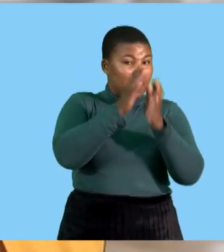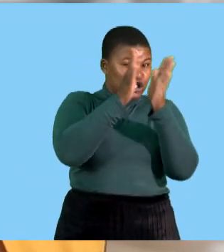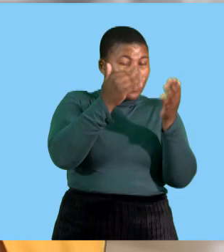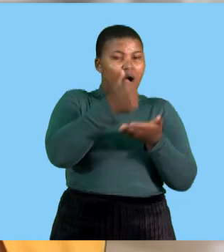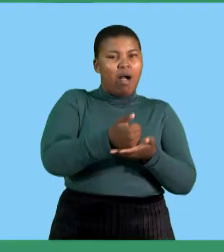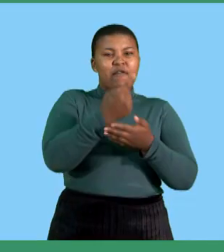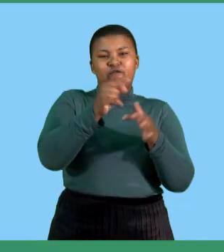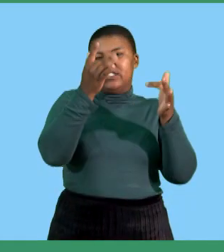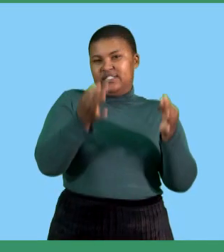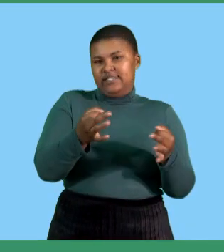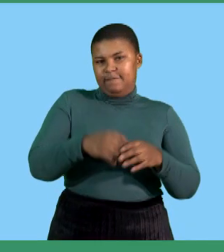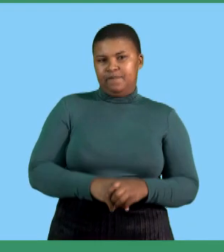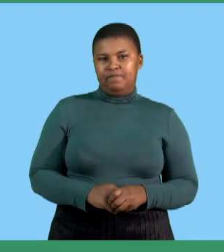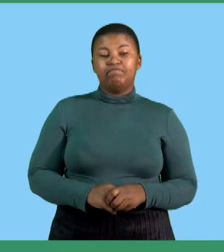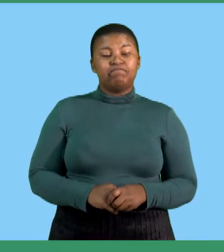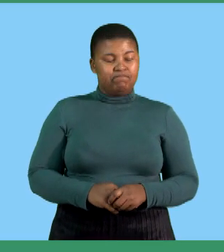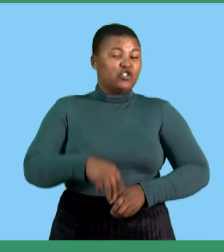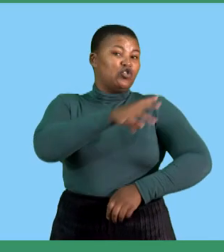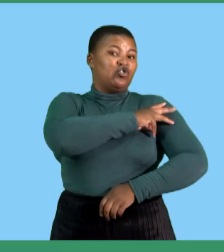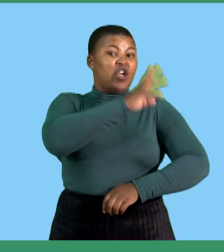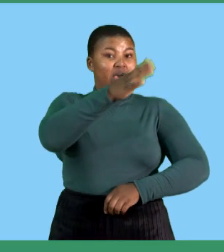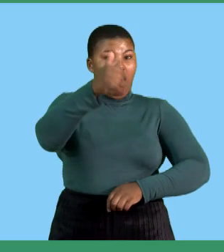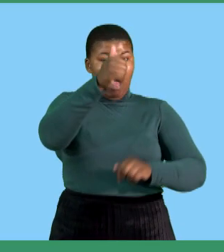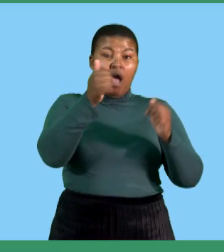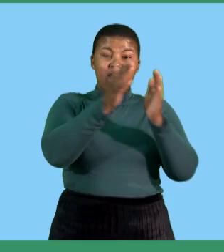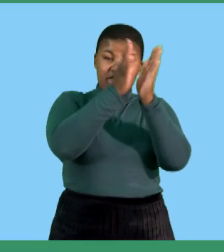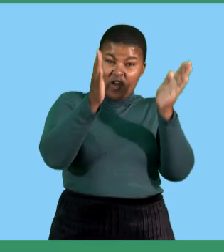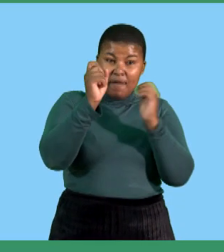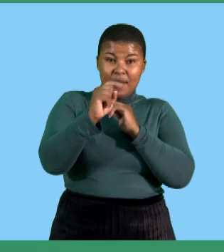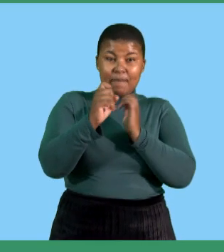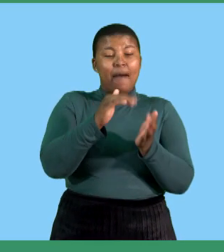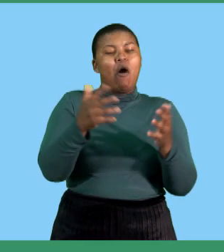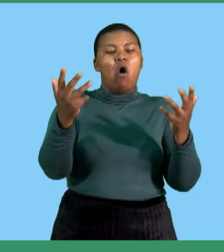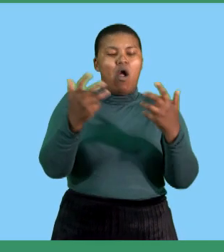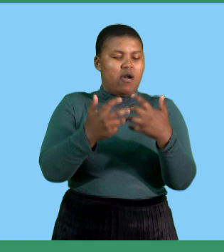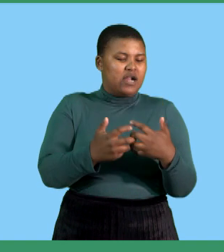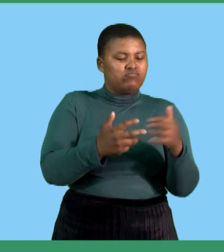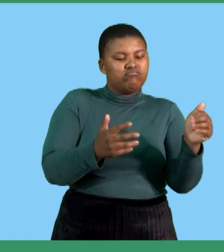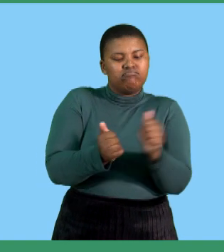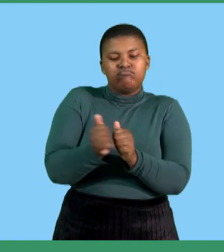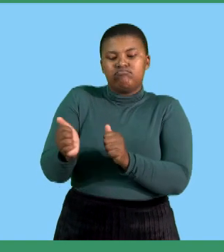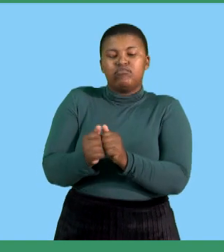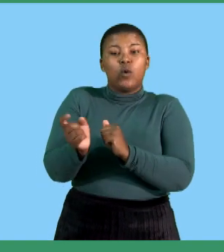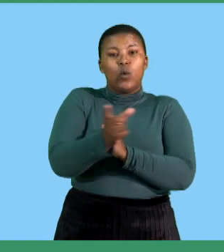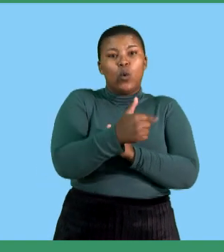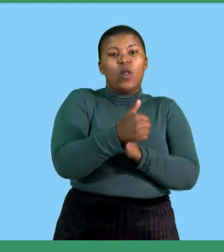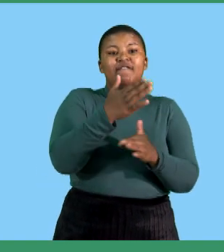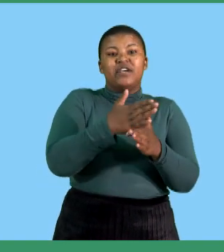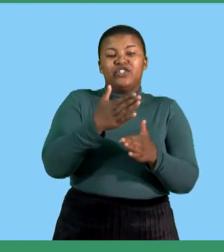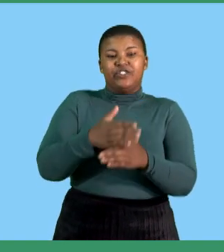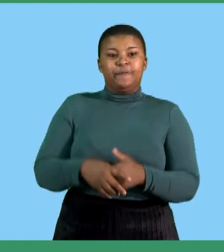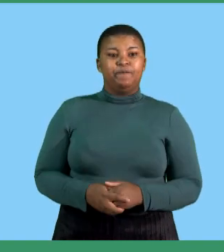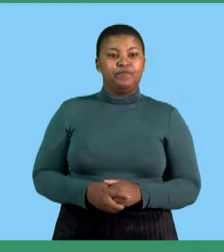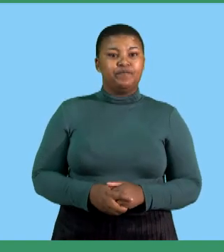management function coordinates all of the other functions in the business. And